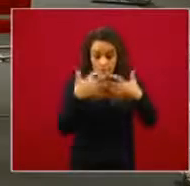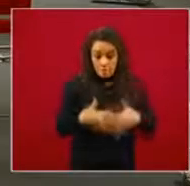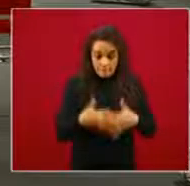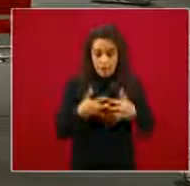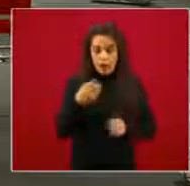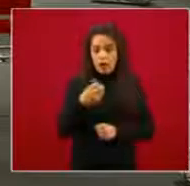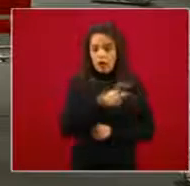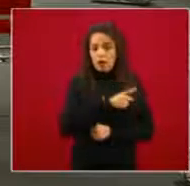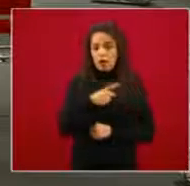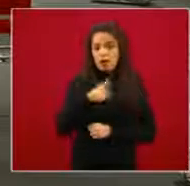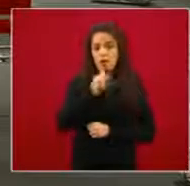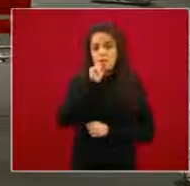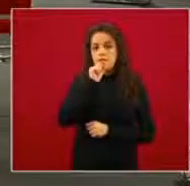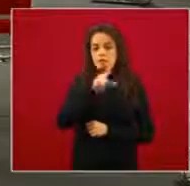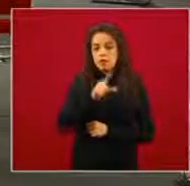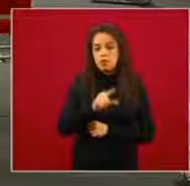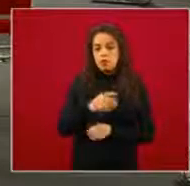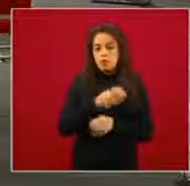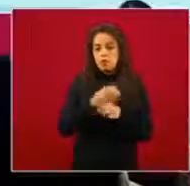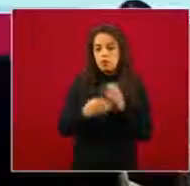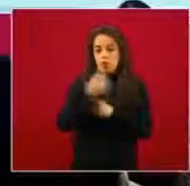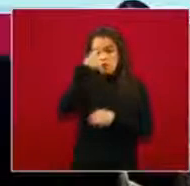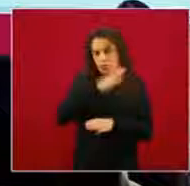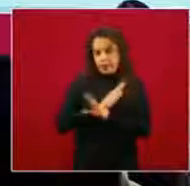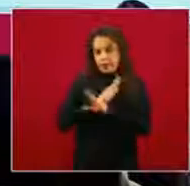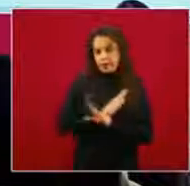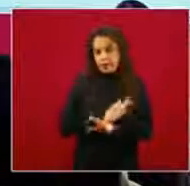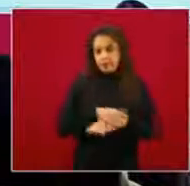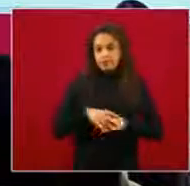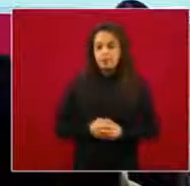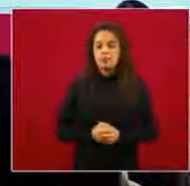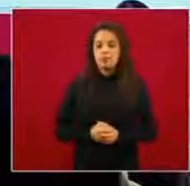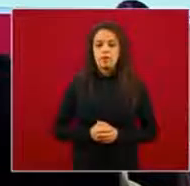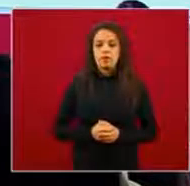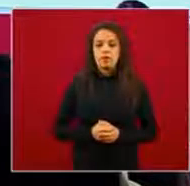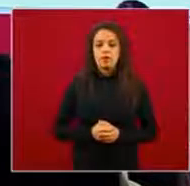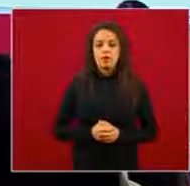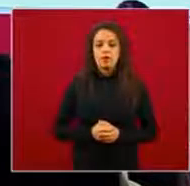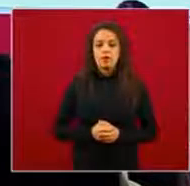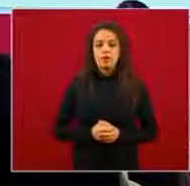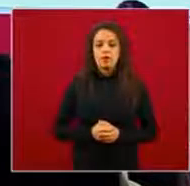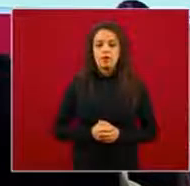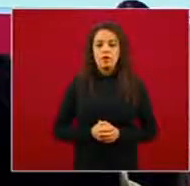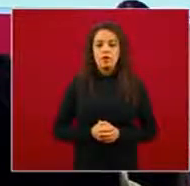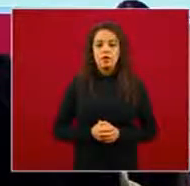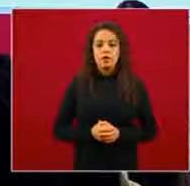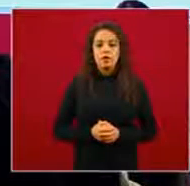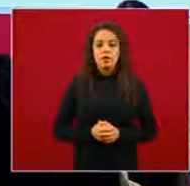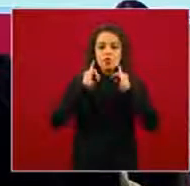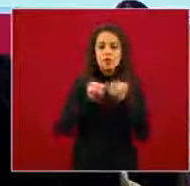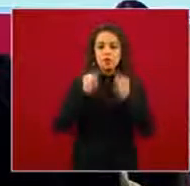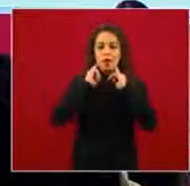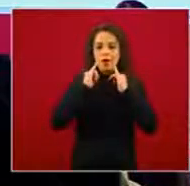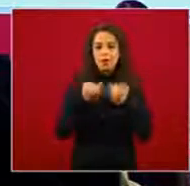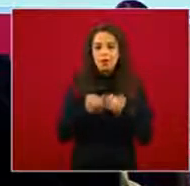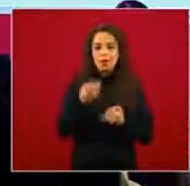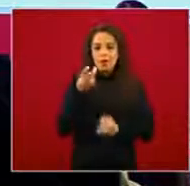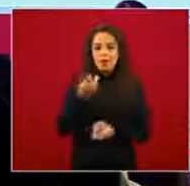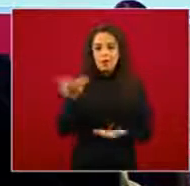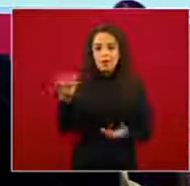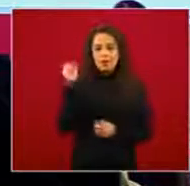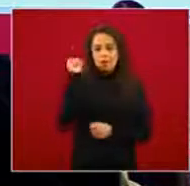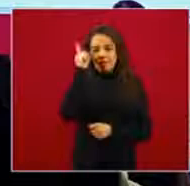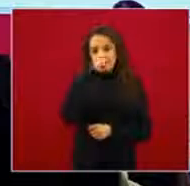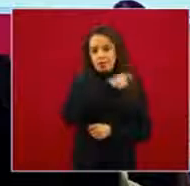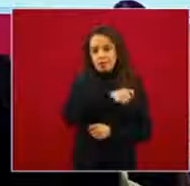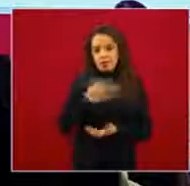machine, they must also have this type of barriers. In meeting rooms, particularly when it is